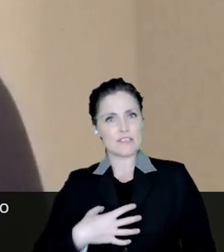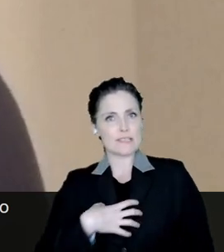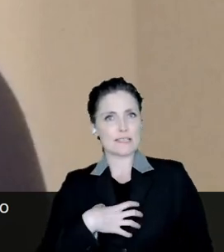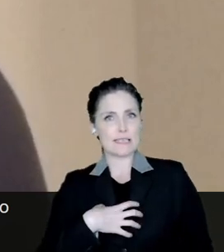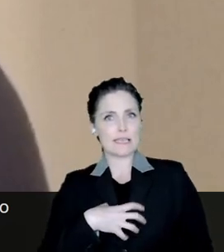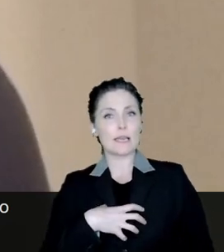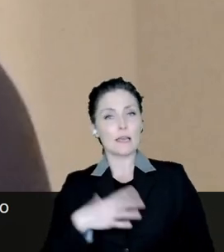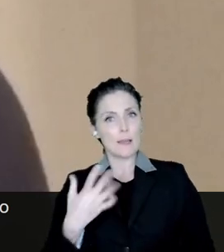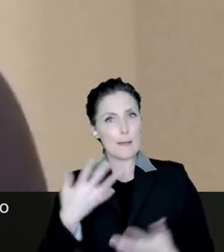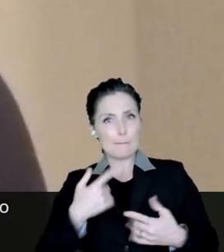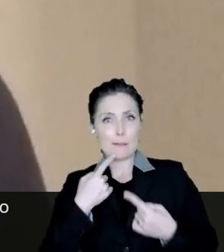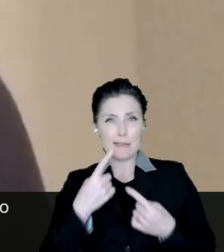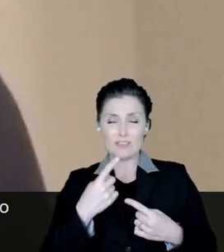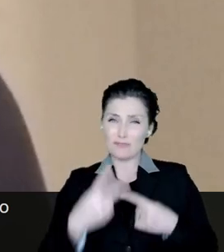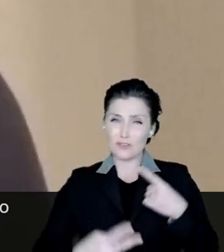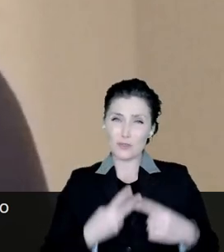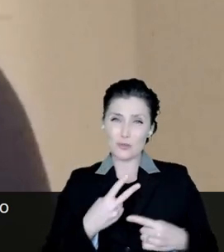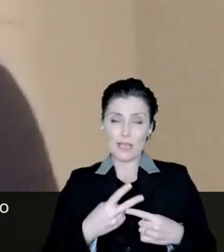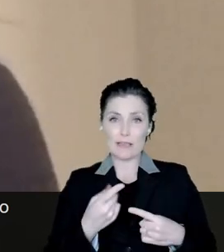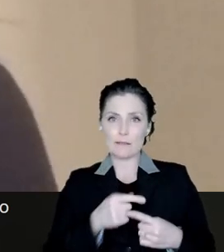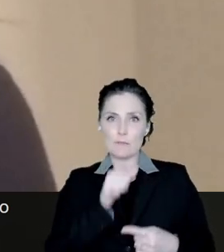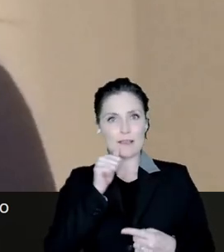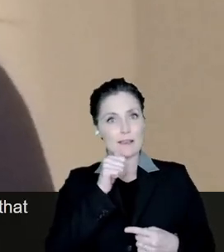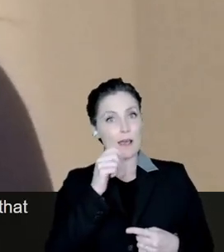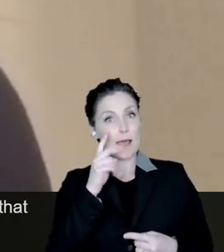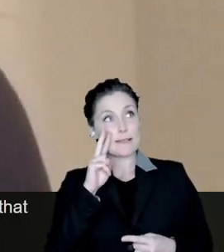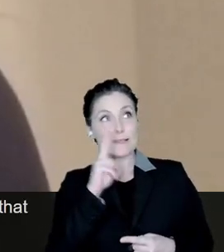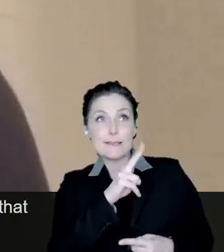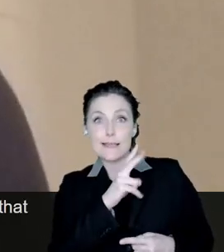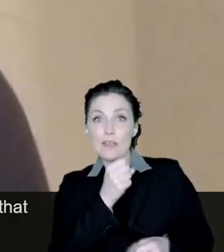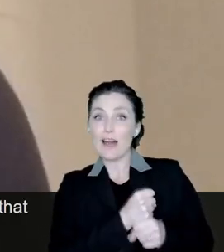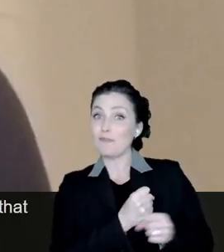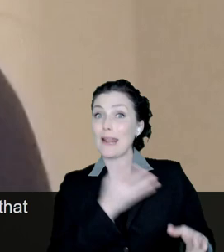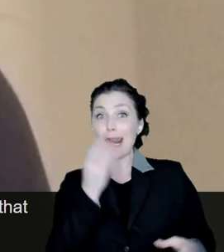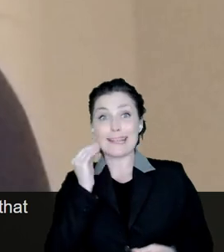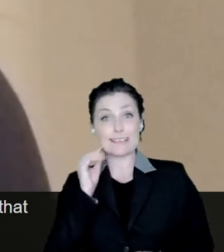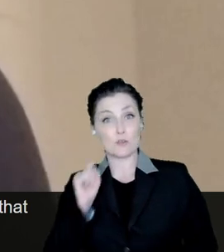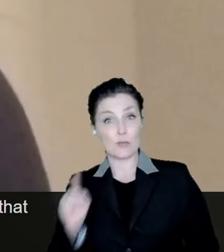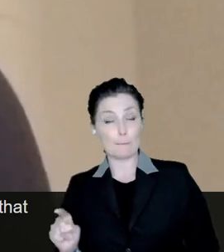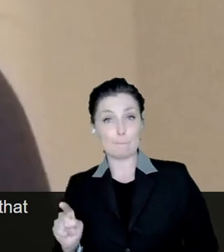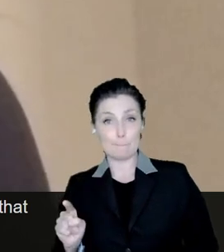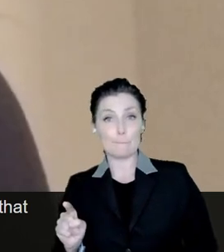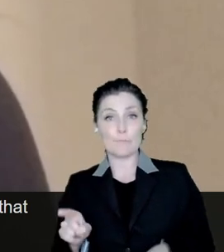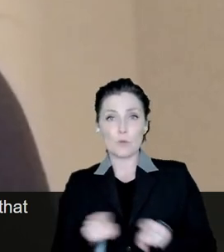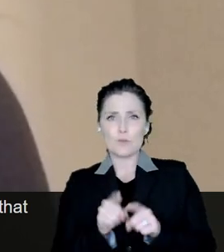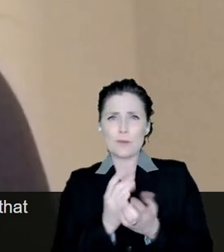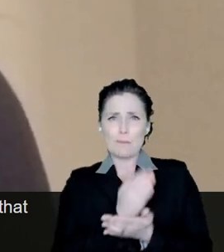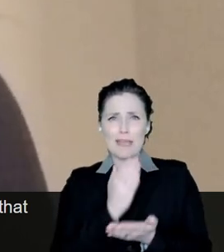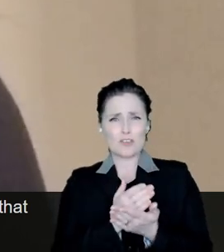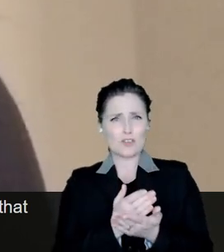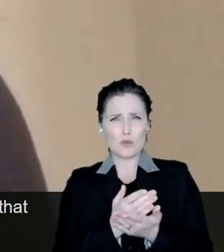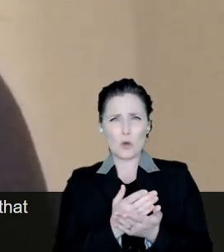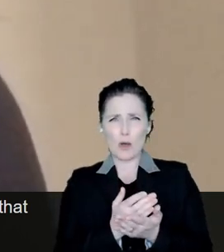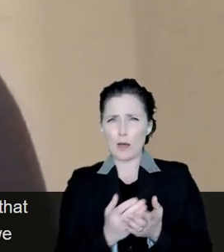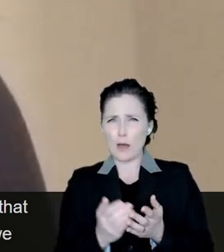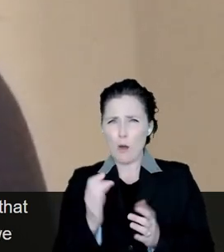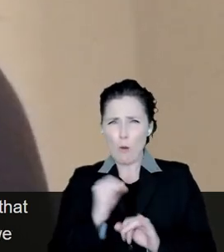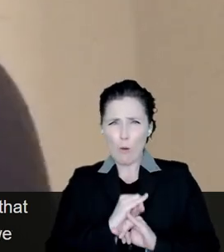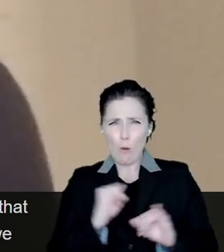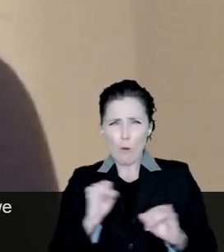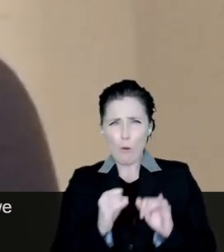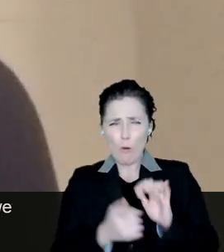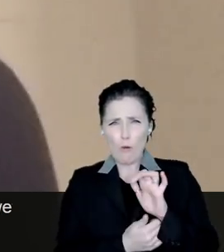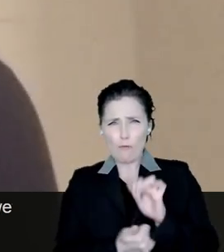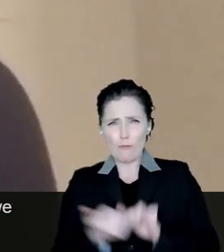now. So it'd be nice to see the government listen. And also we need to make sure that these senseless evictions stop happening. So banning Section 21, which